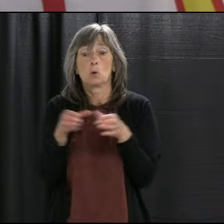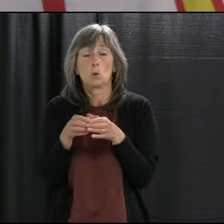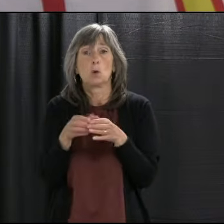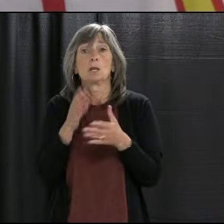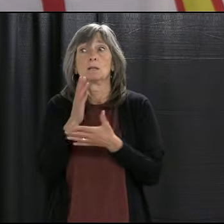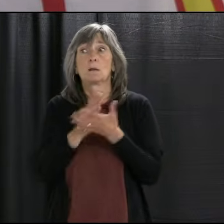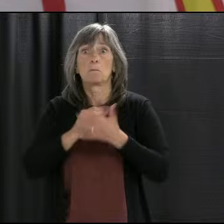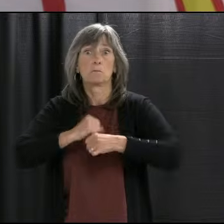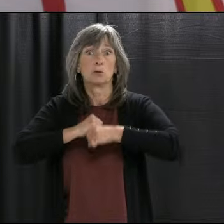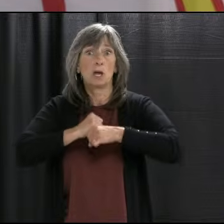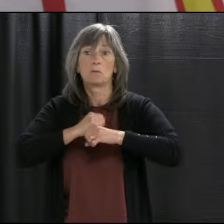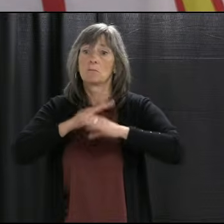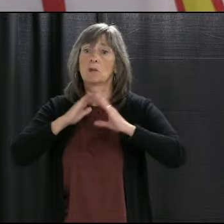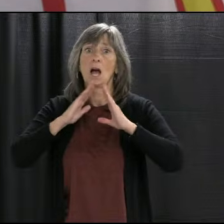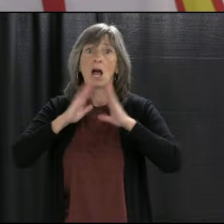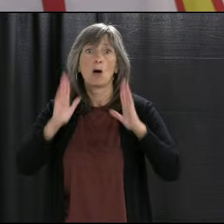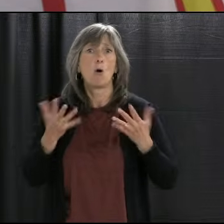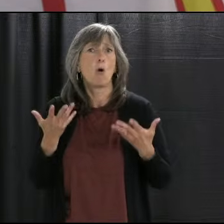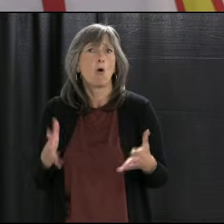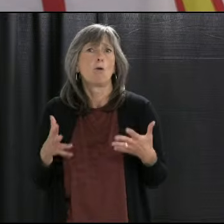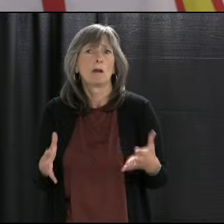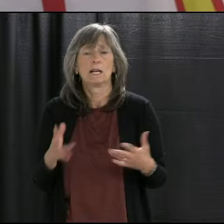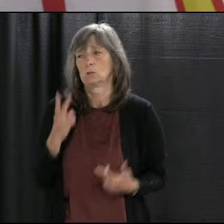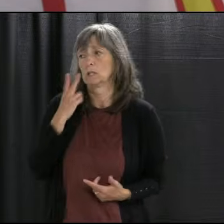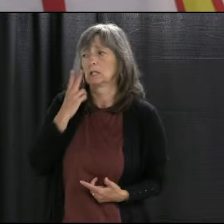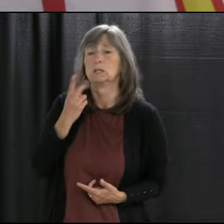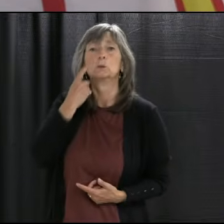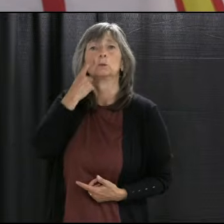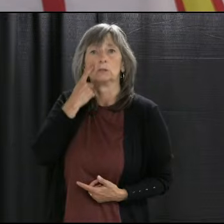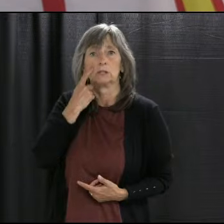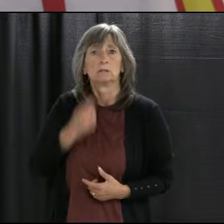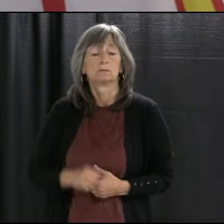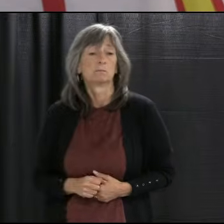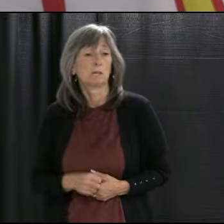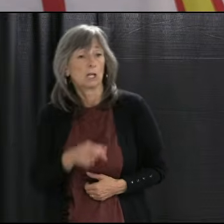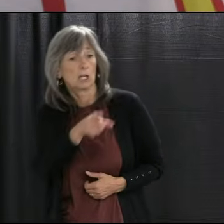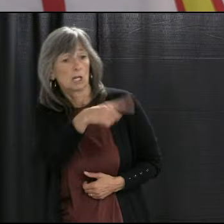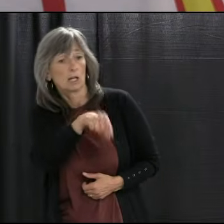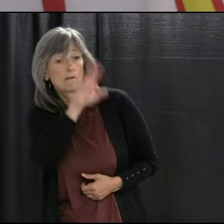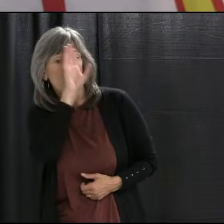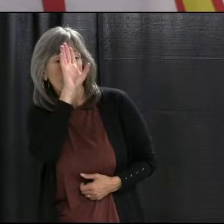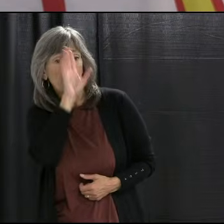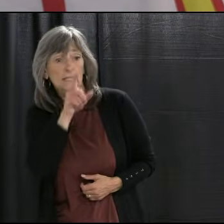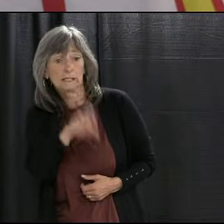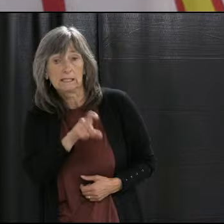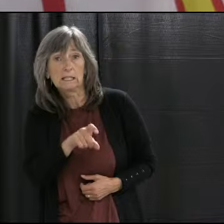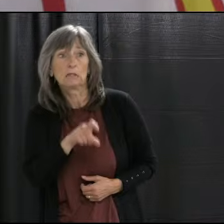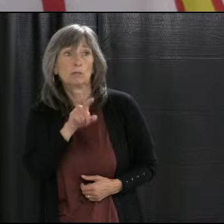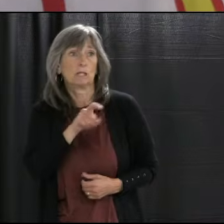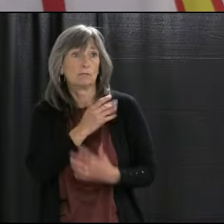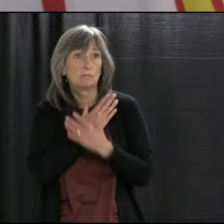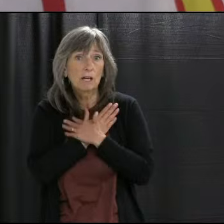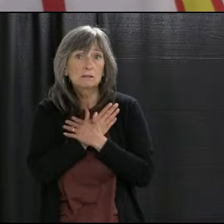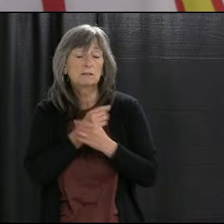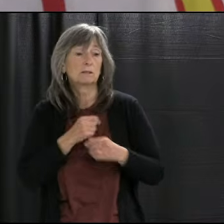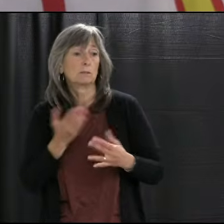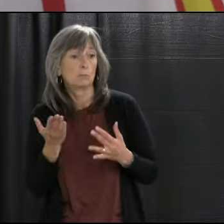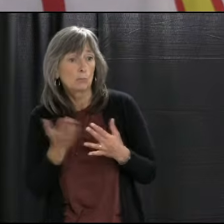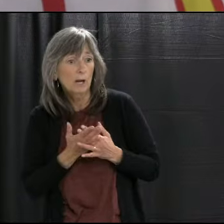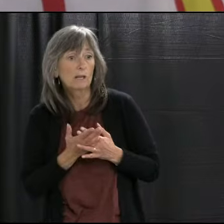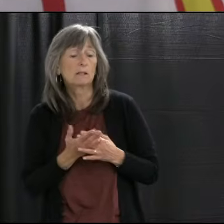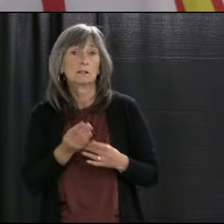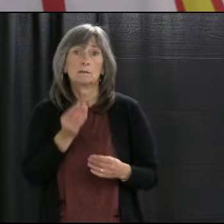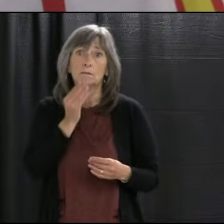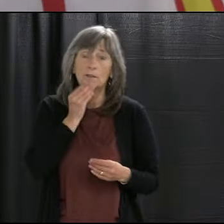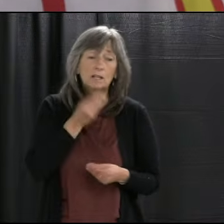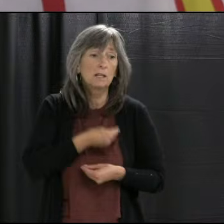structures not being lost. And whatever they need, we want to give them rest, we want to give them breaks, we want to make sure they're